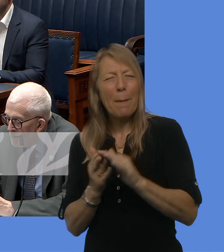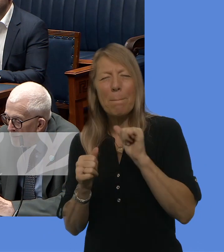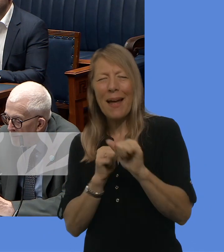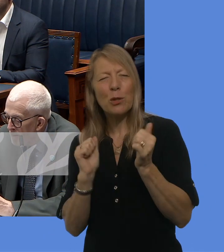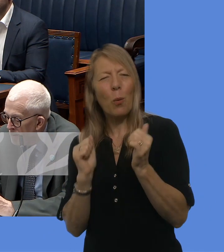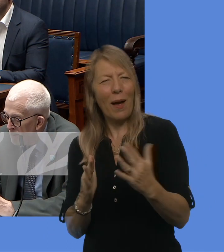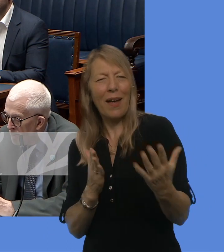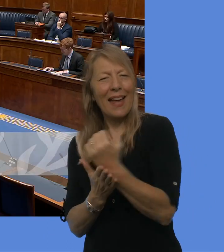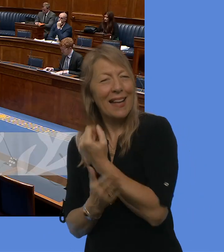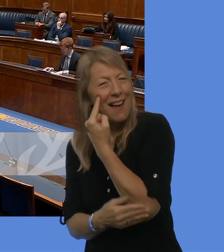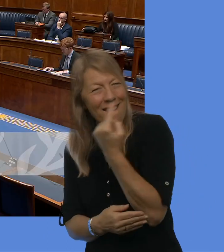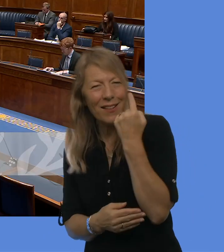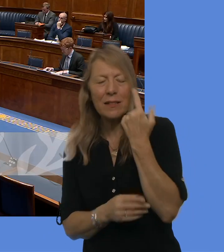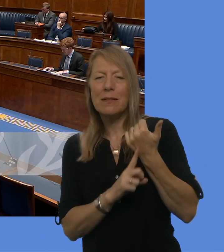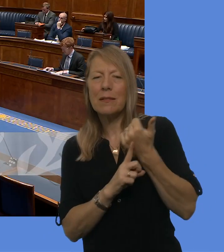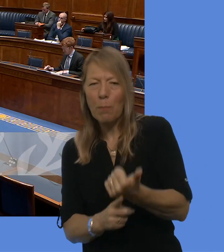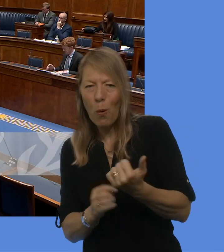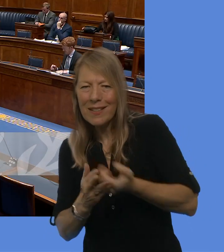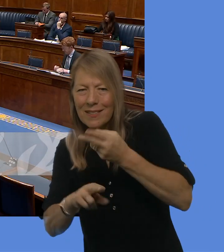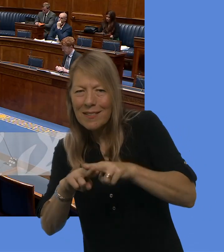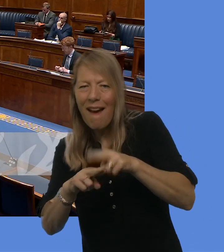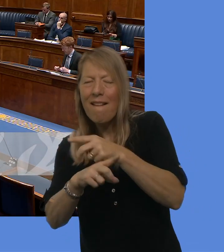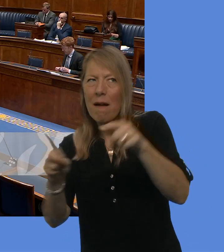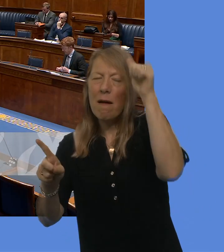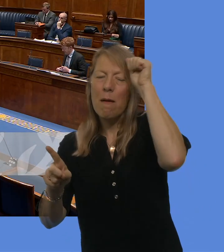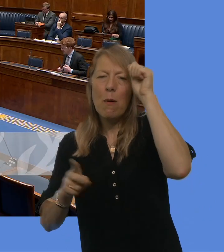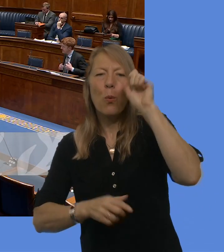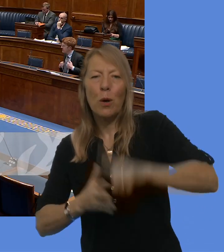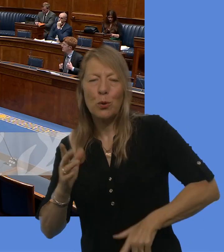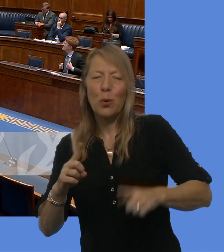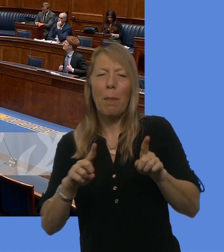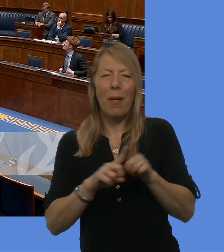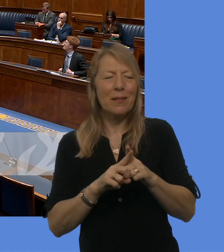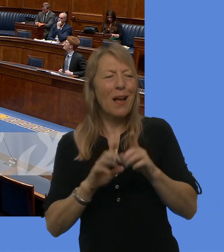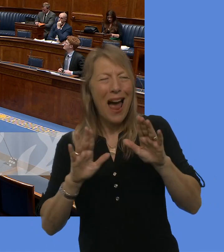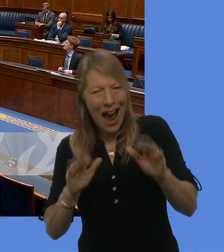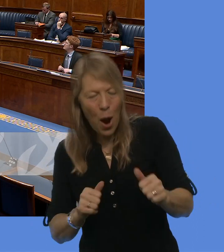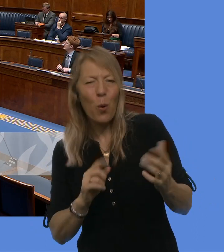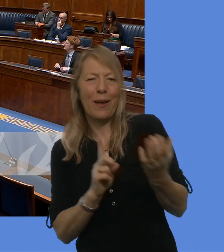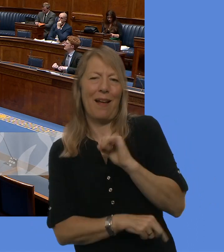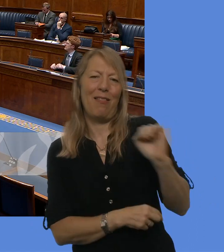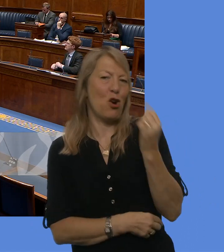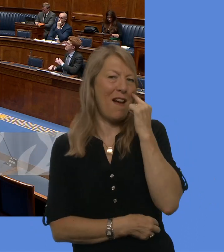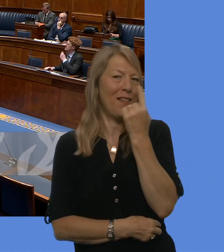and disclosure processes to help the experiences of victims and sexual crime. However, the most powerful thing we can do as an